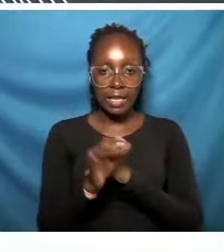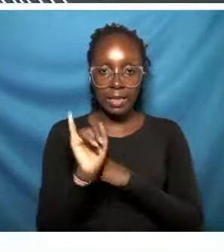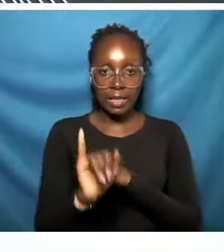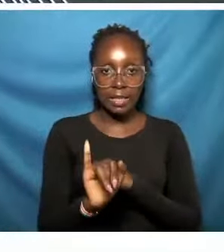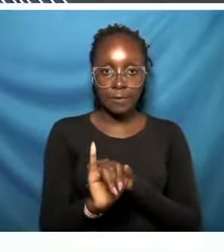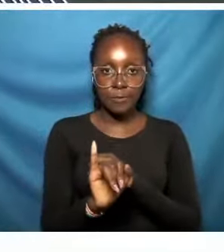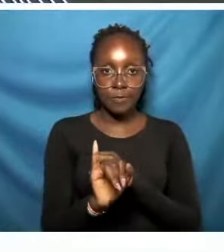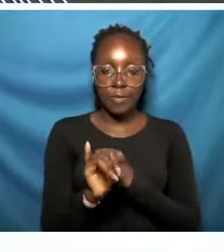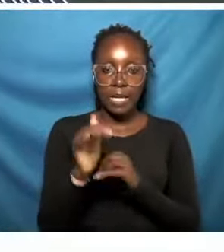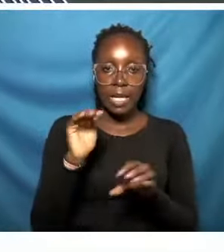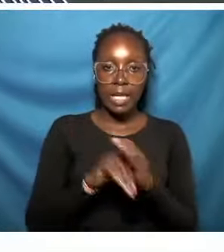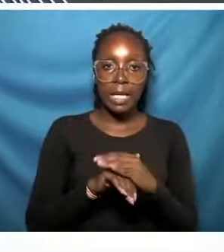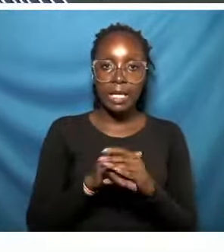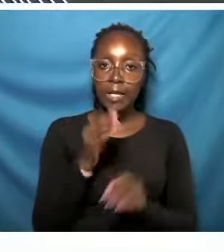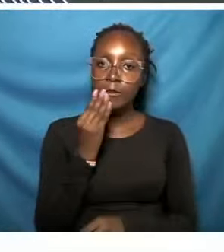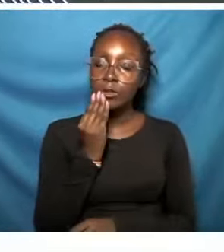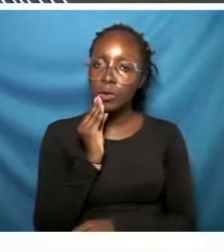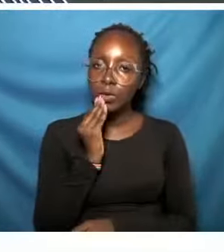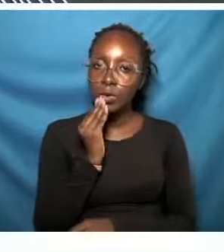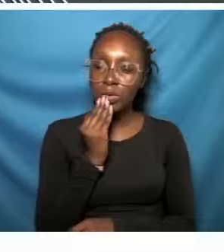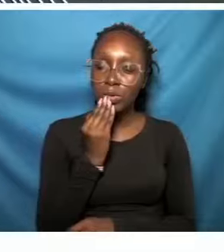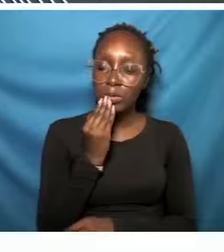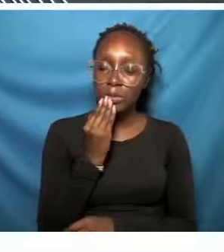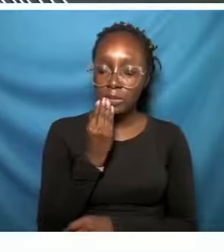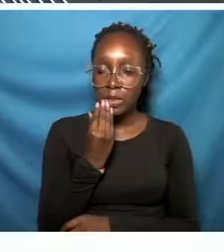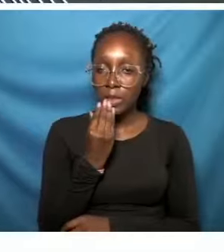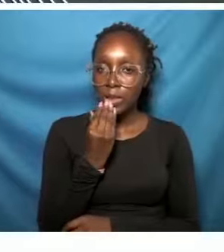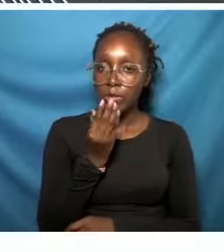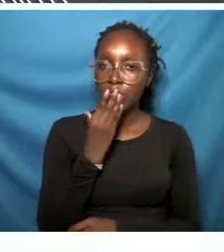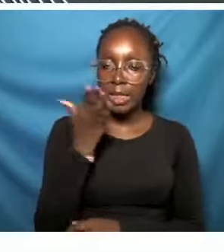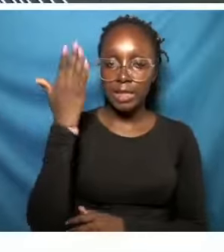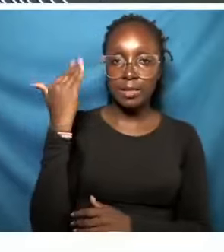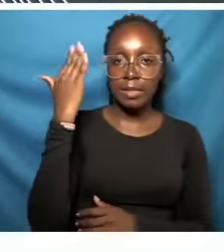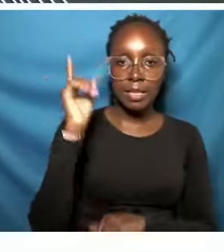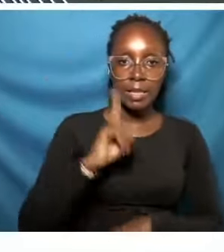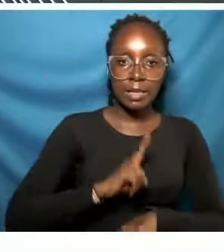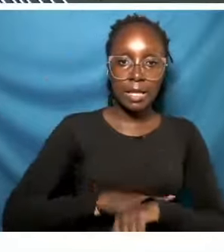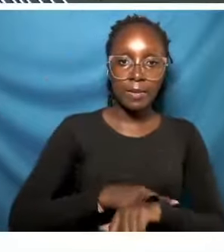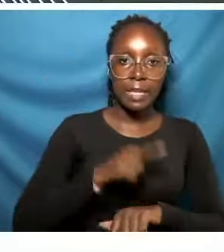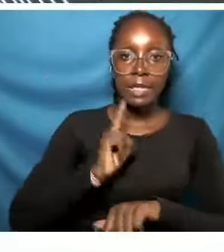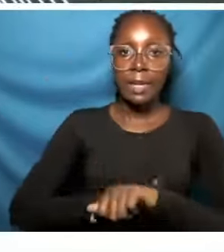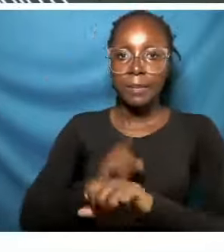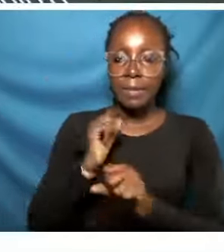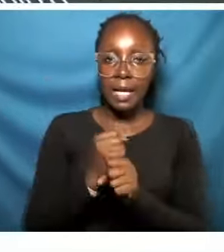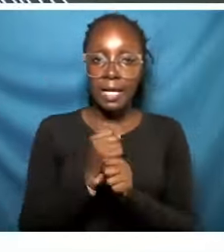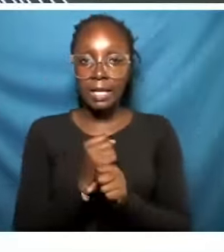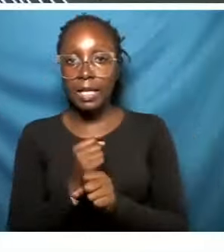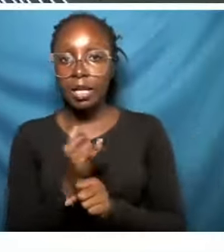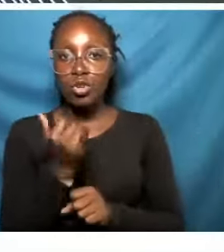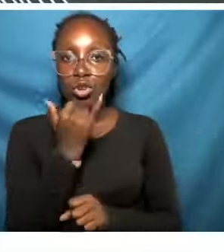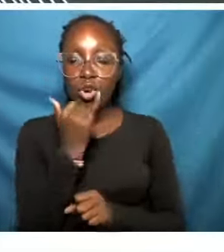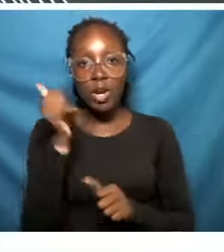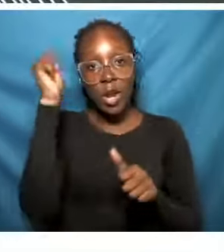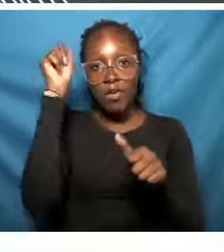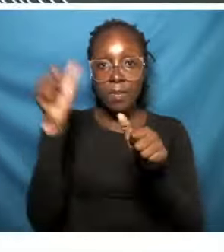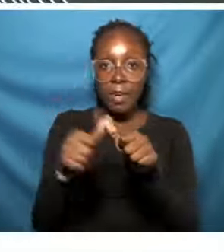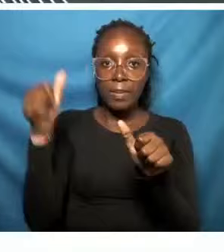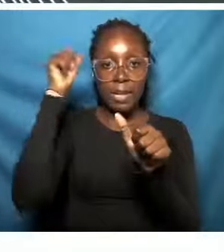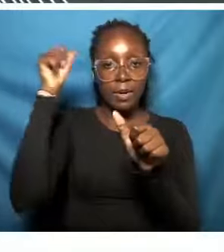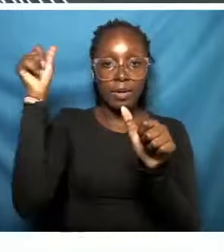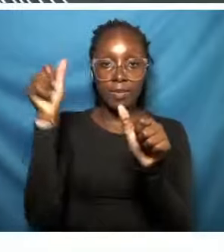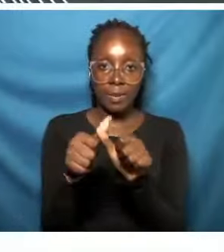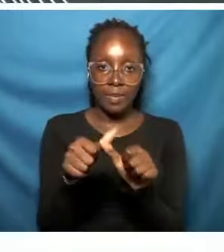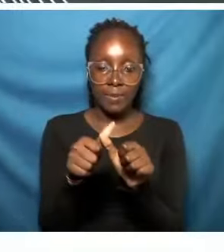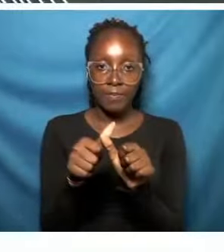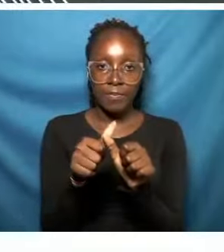terms, when you made mistakes, they were remembered and stored. And that is why there are several